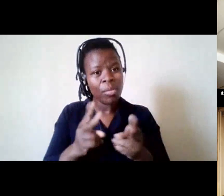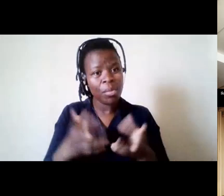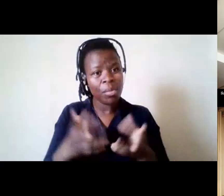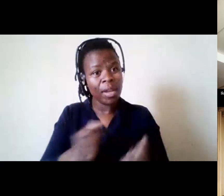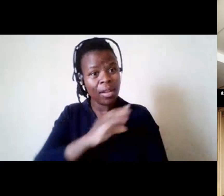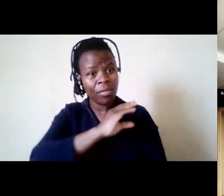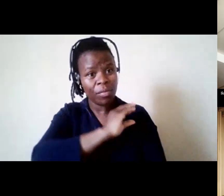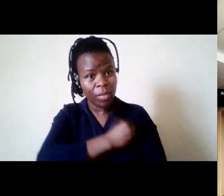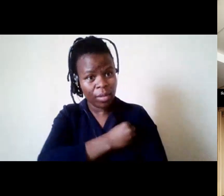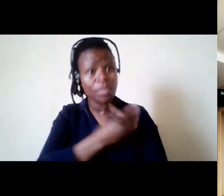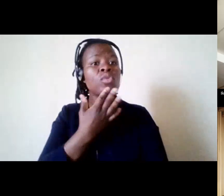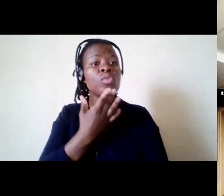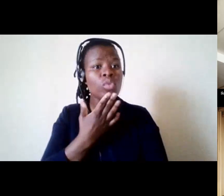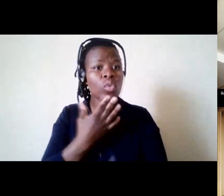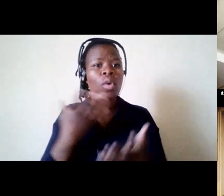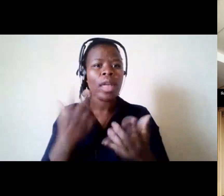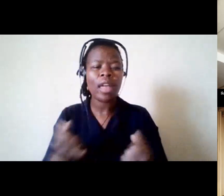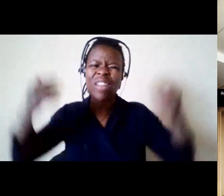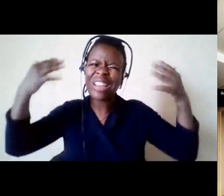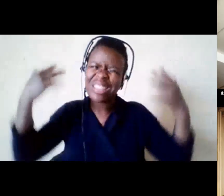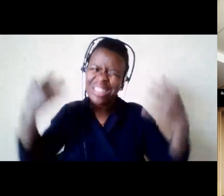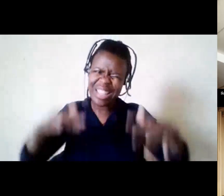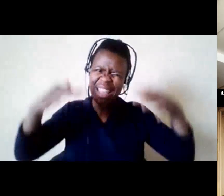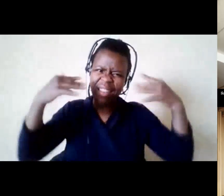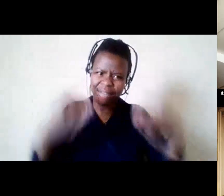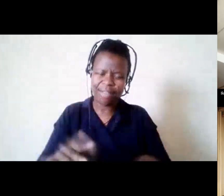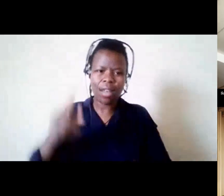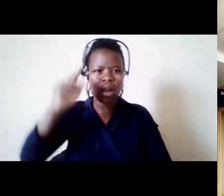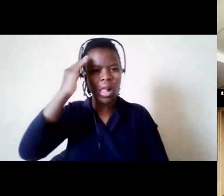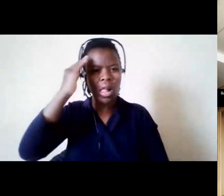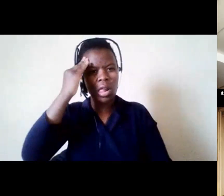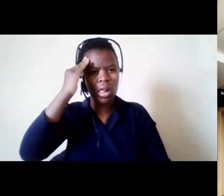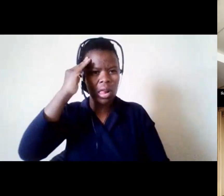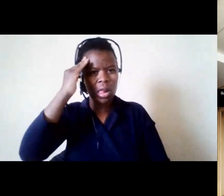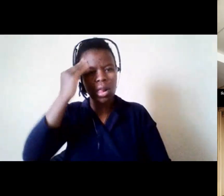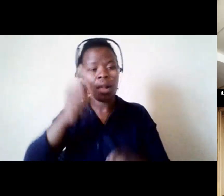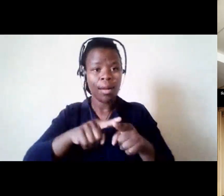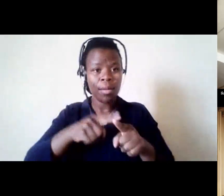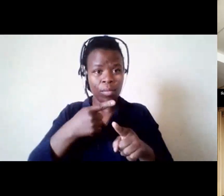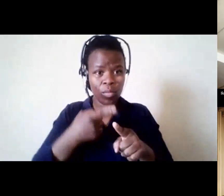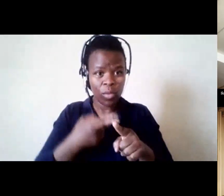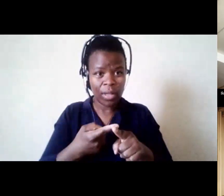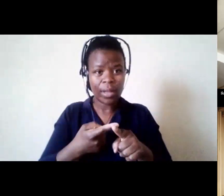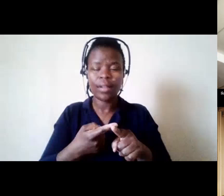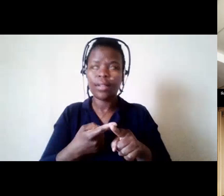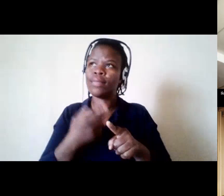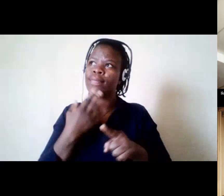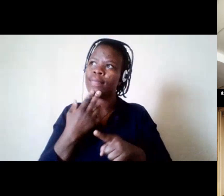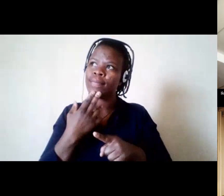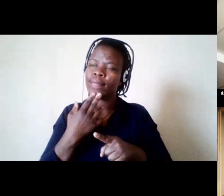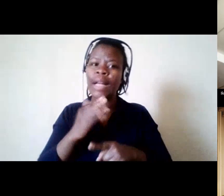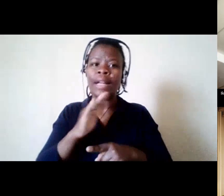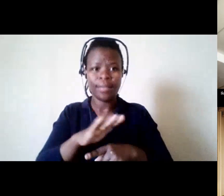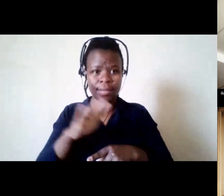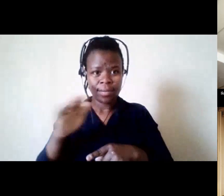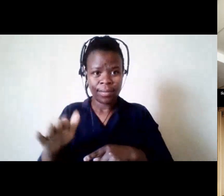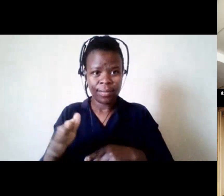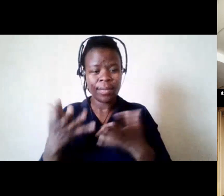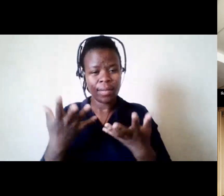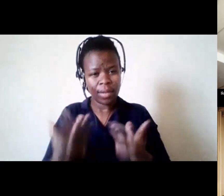those who have the severe intellectual disability. Make an example with kids with Down syndrome.